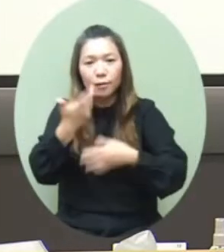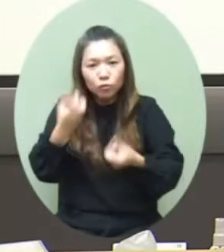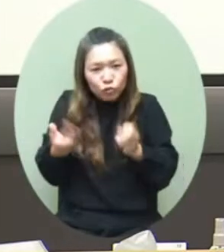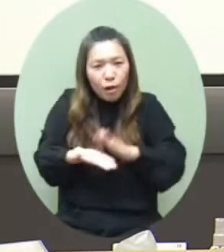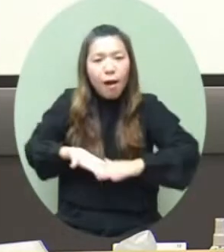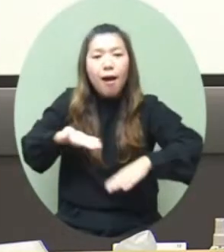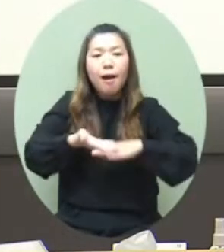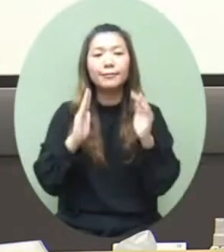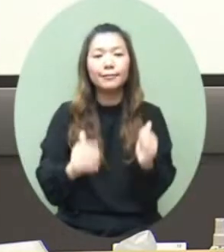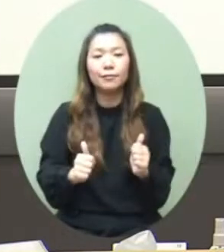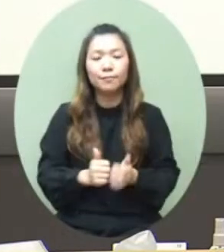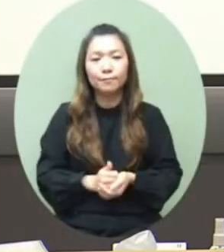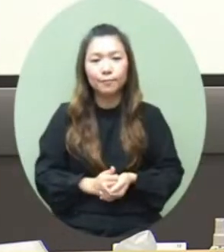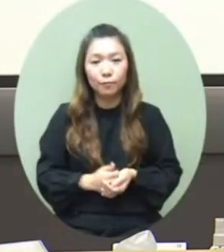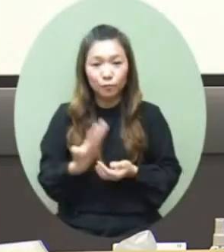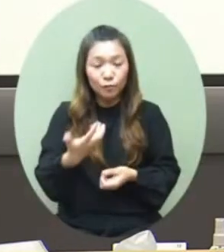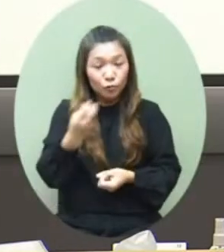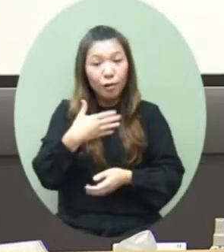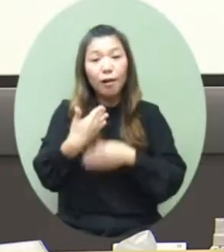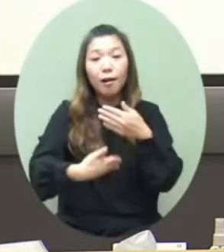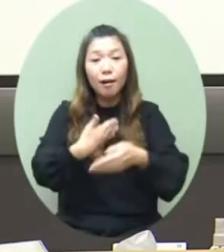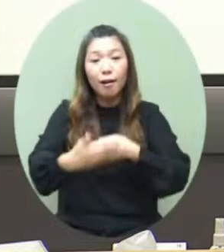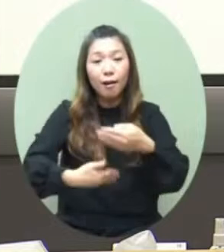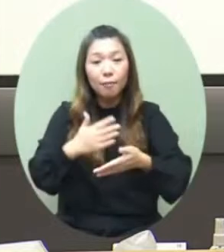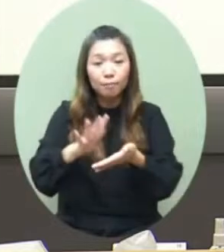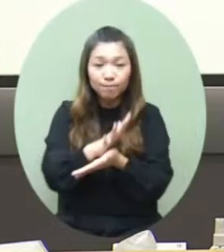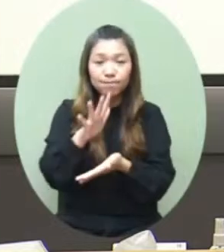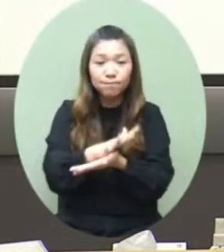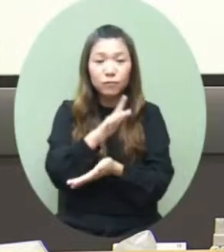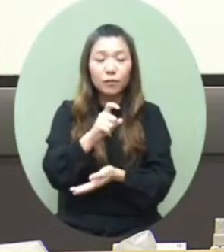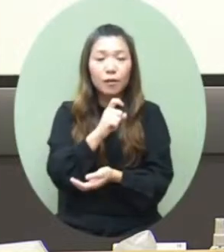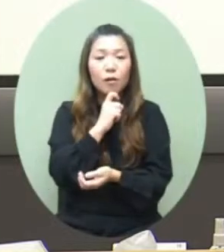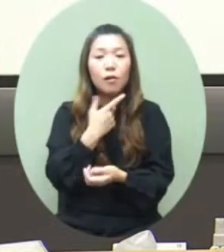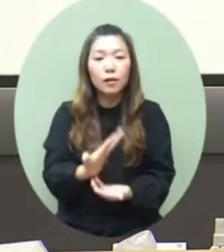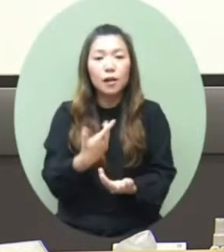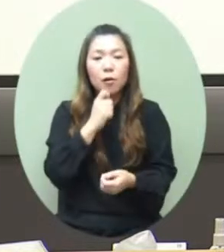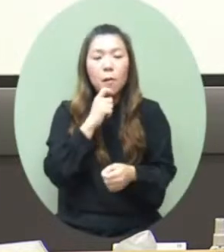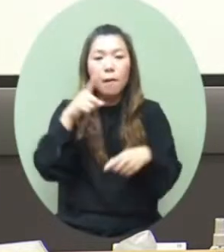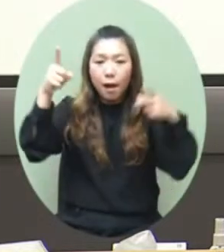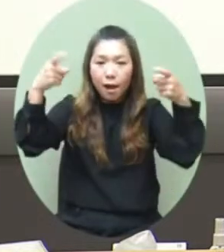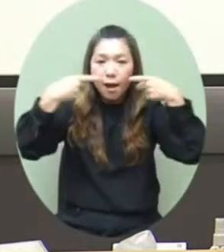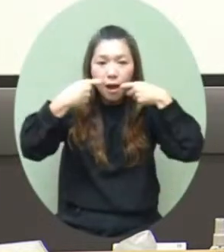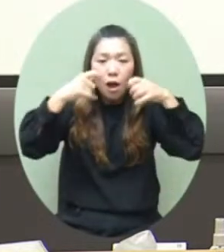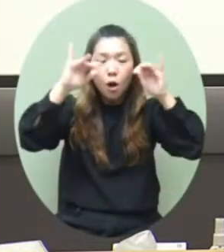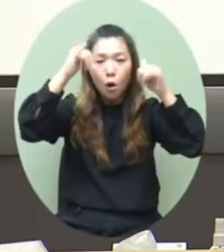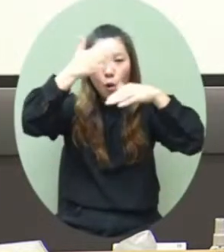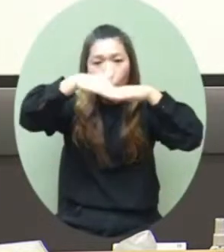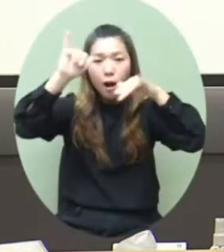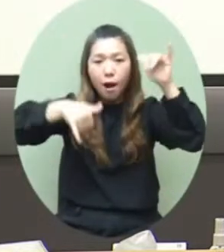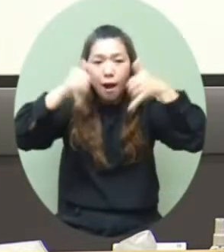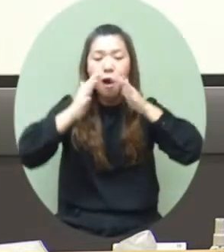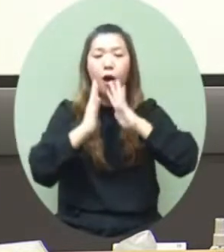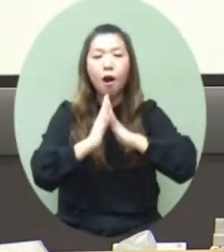shops, in restaurants, and we are now